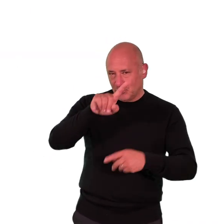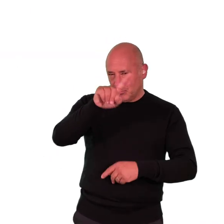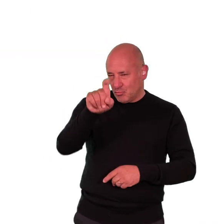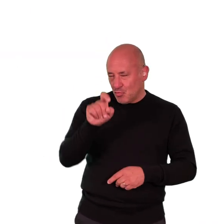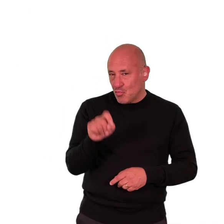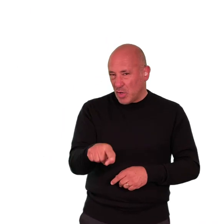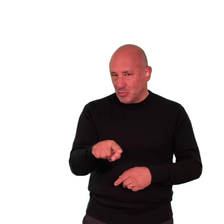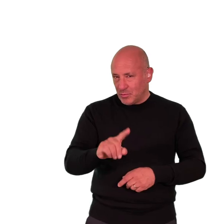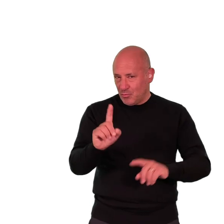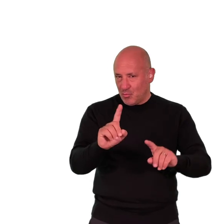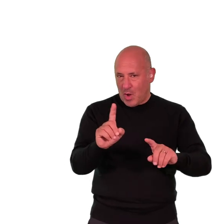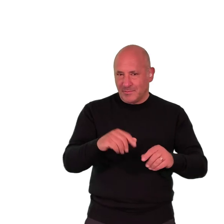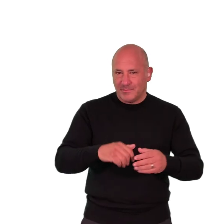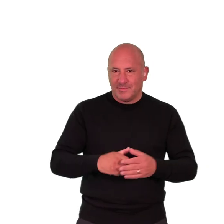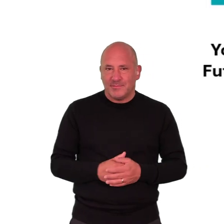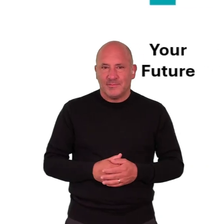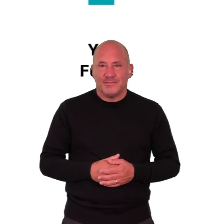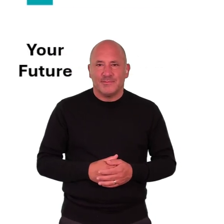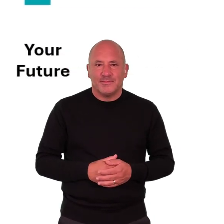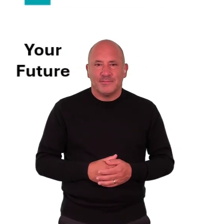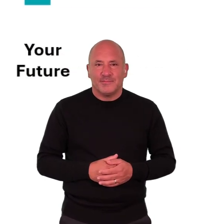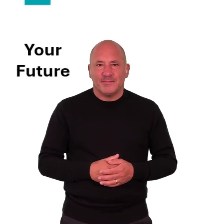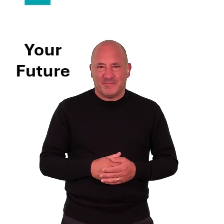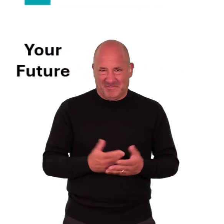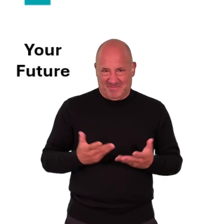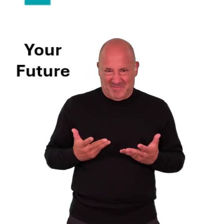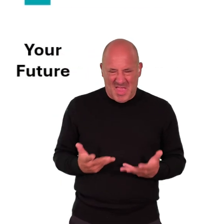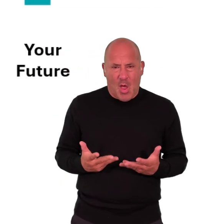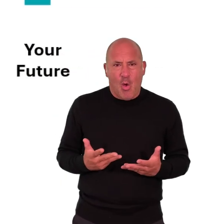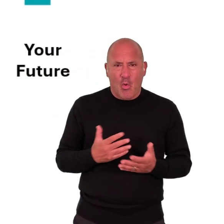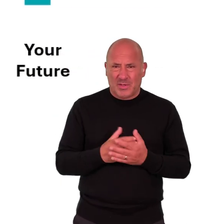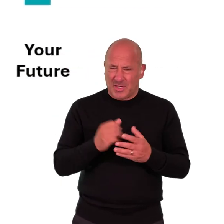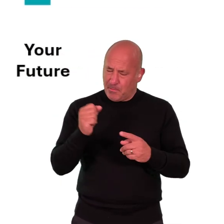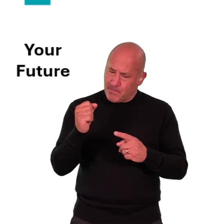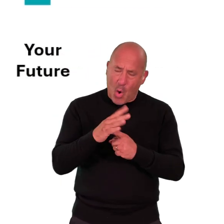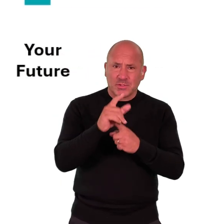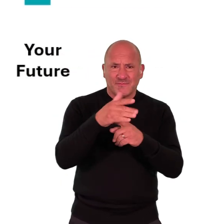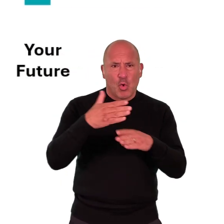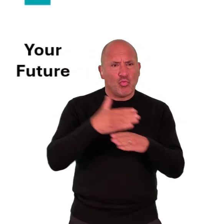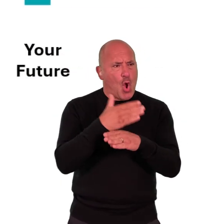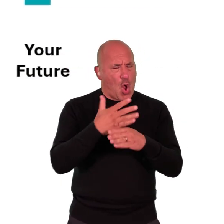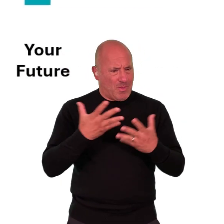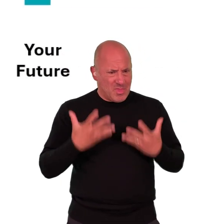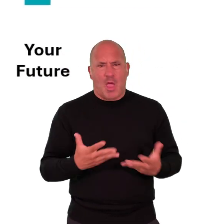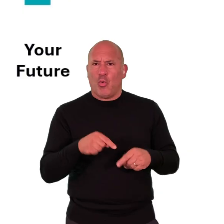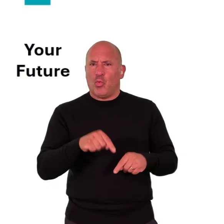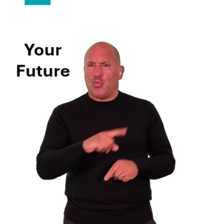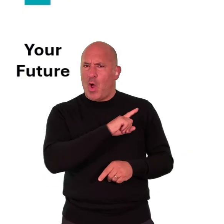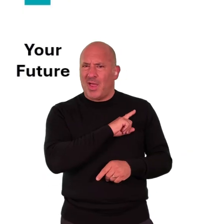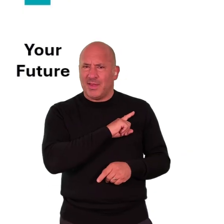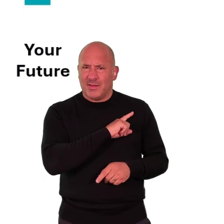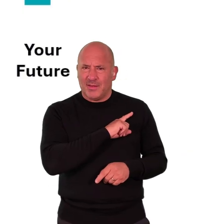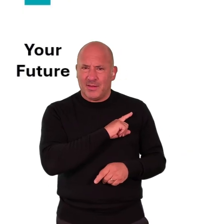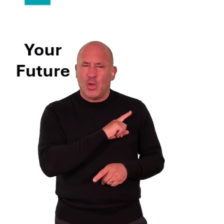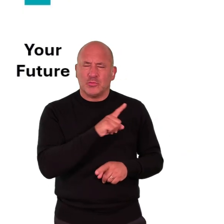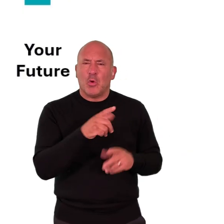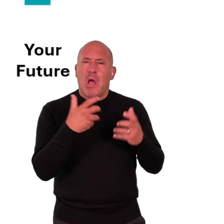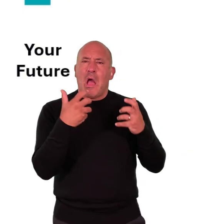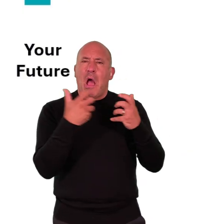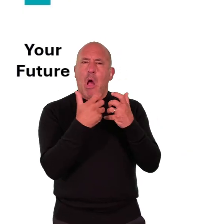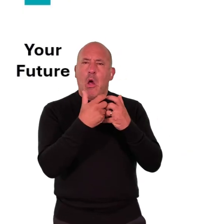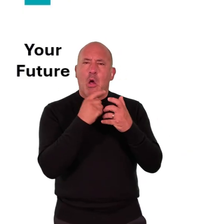The third big question we ask is, why is this important for your practice at this point, and how will it help to create future